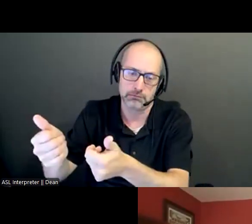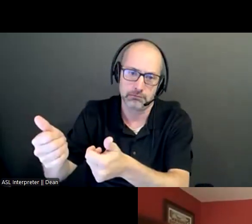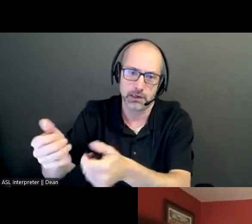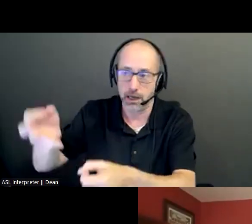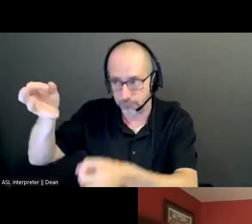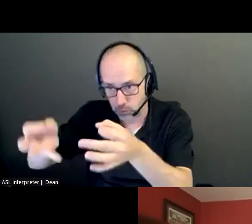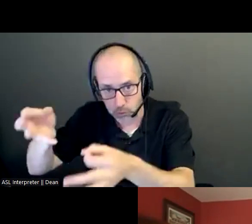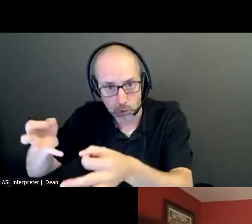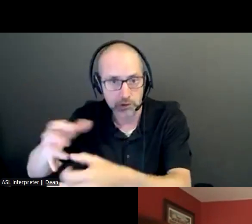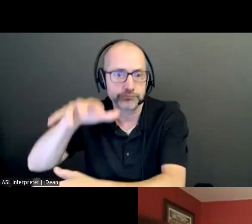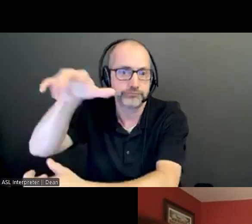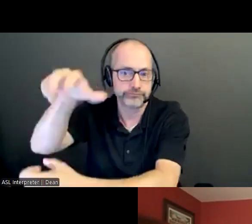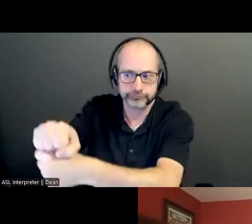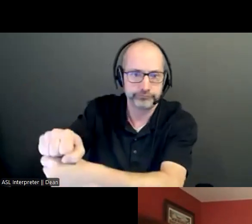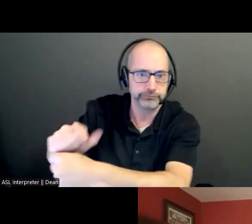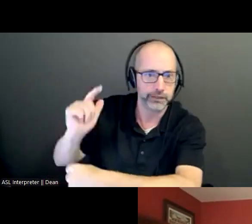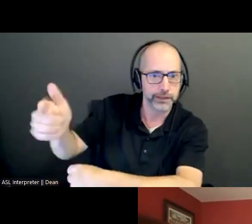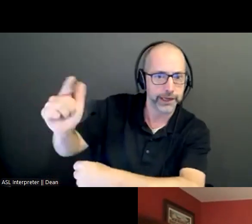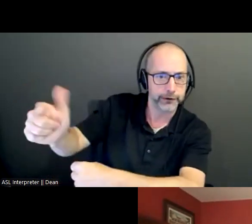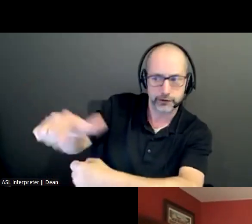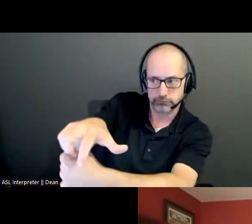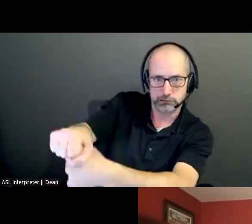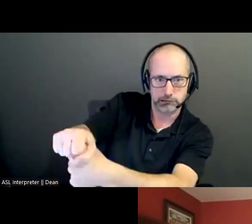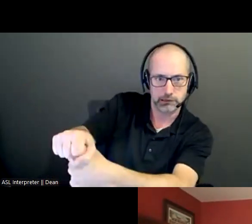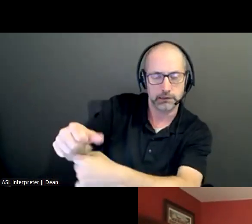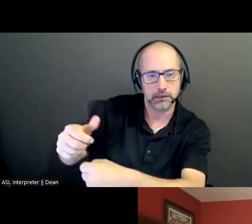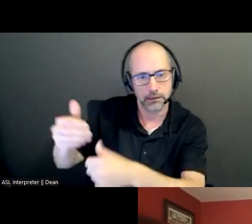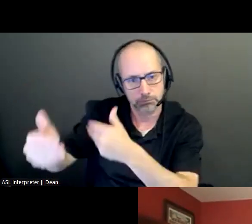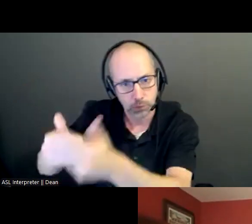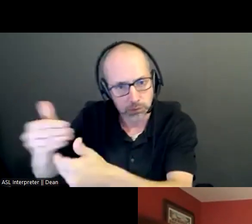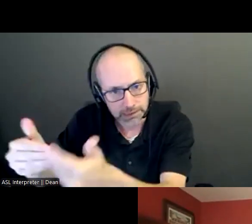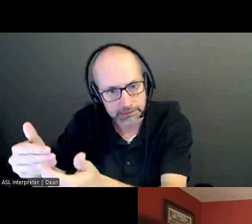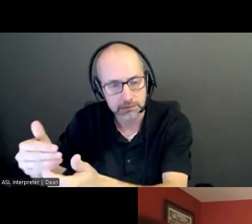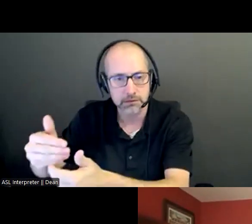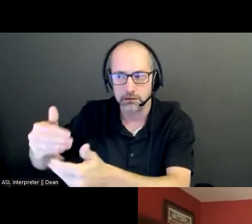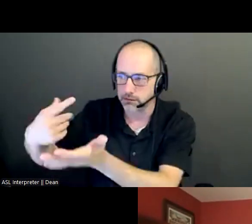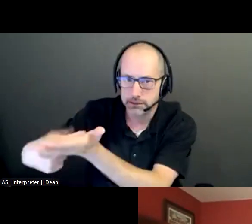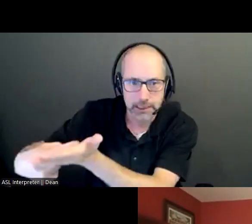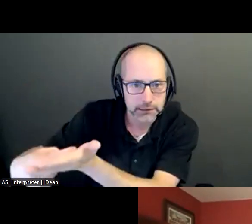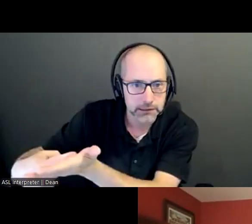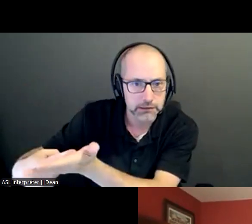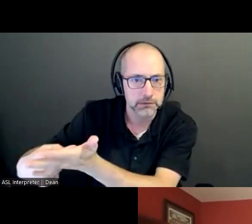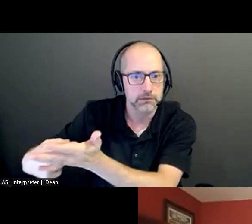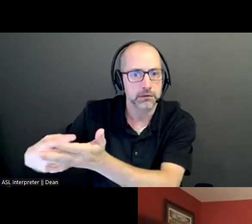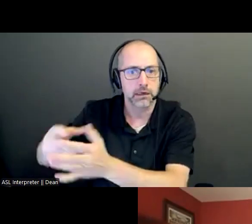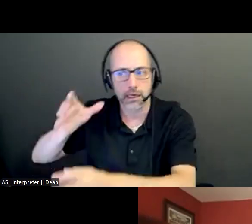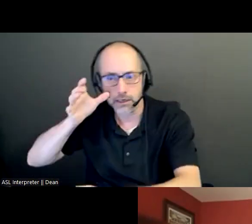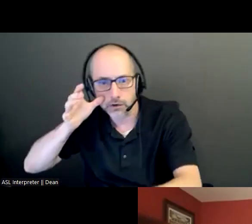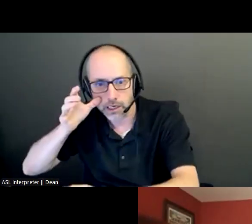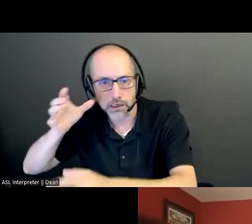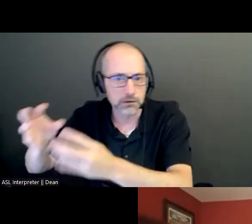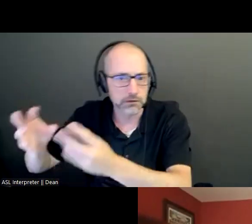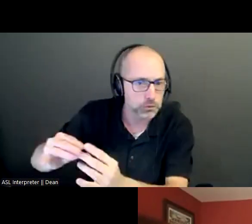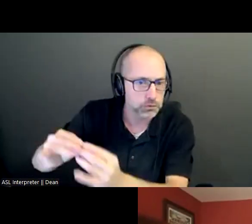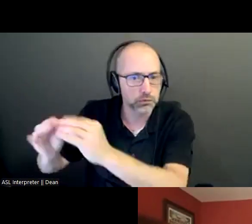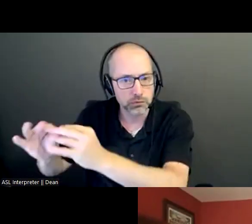date, they require, like I said, it's a process. It doesn't happen immediately overnight. Some public safety search